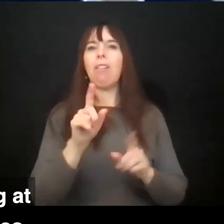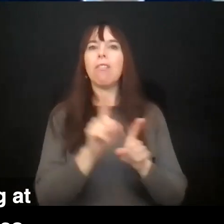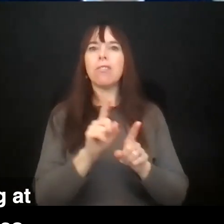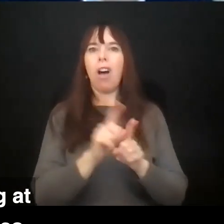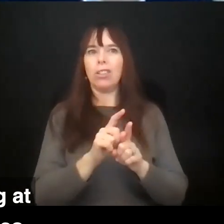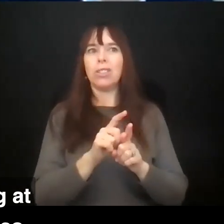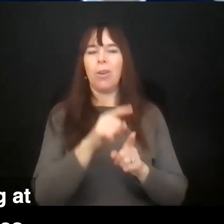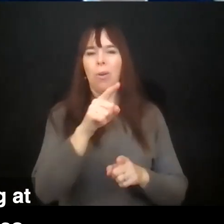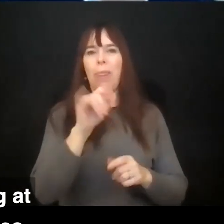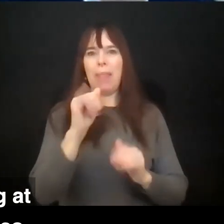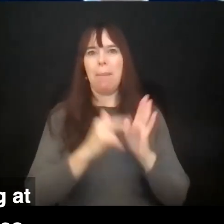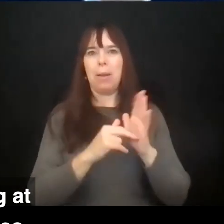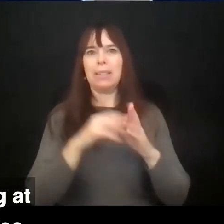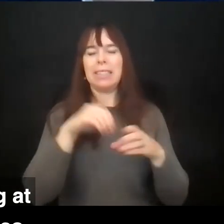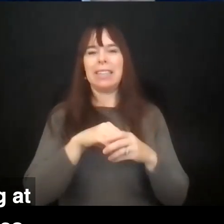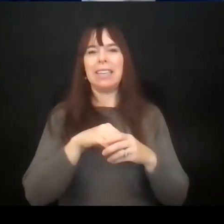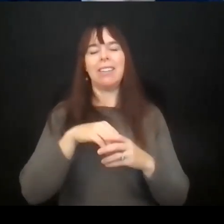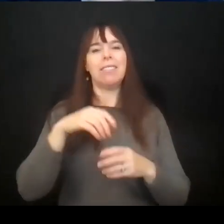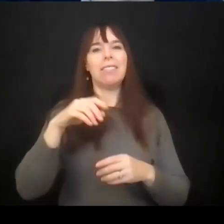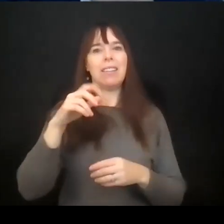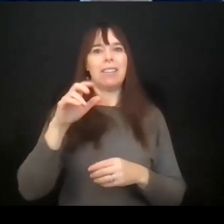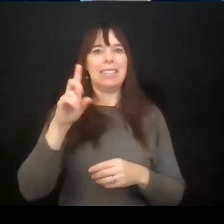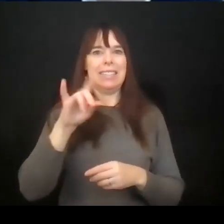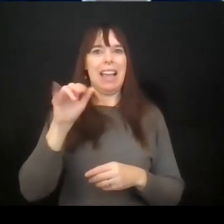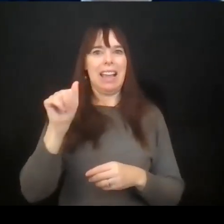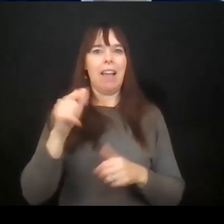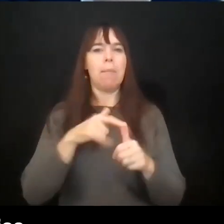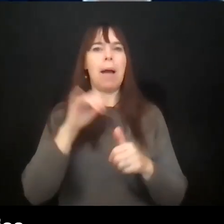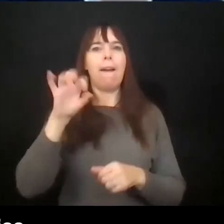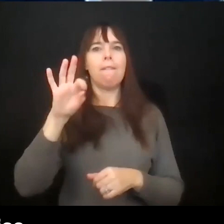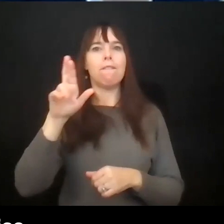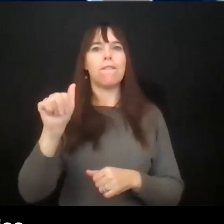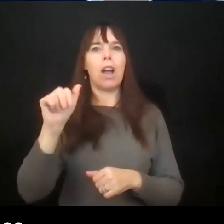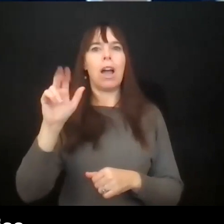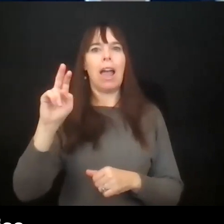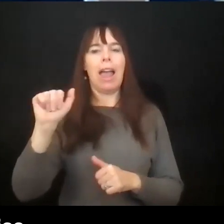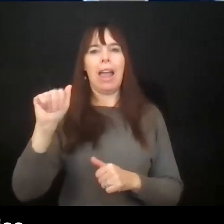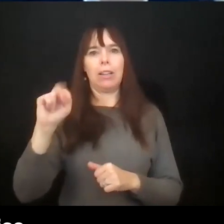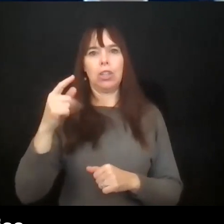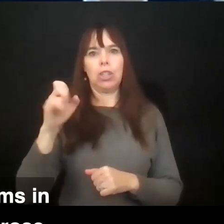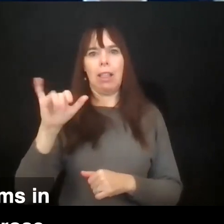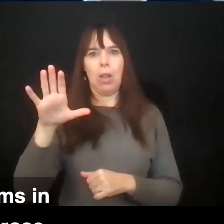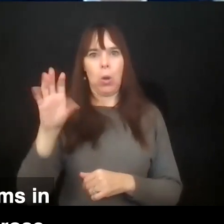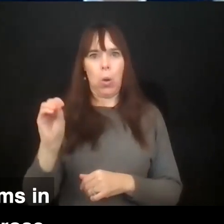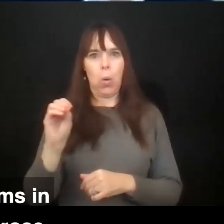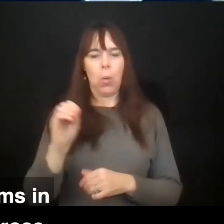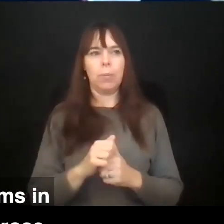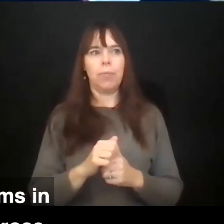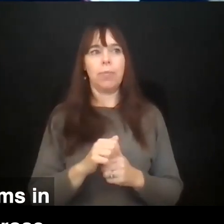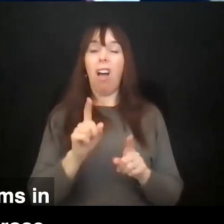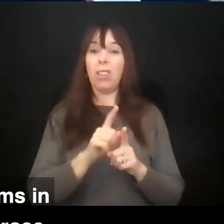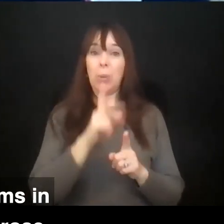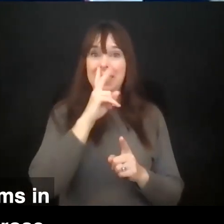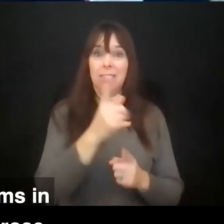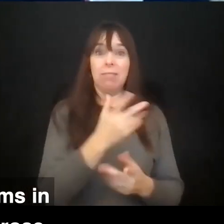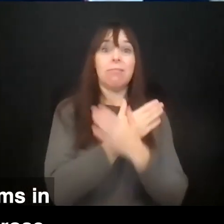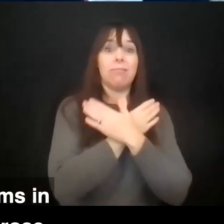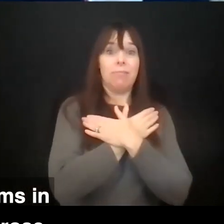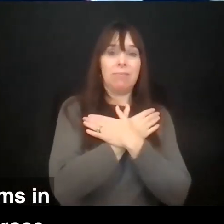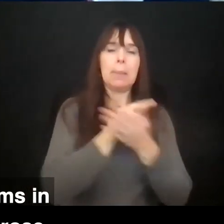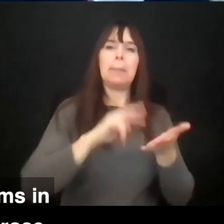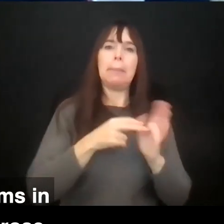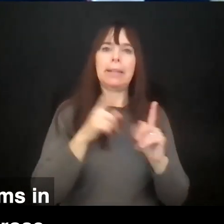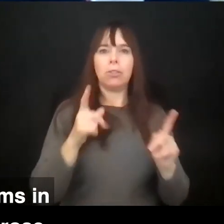the DIA by Fra Angelico. Back to previous slide. Another thing to notice, besides the crossed arms and